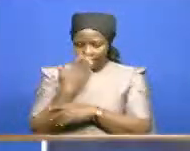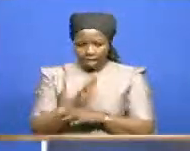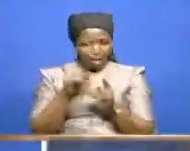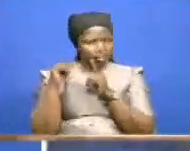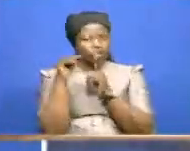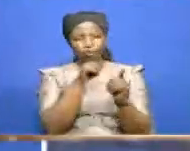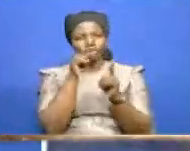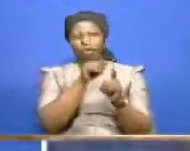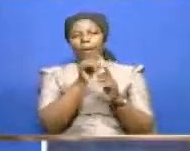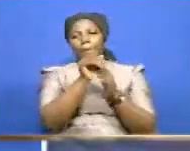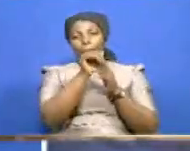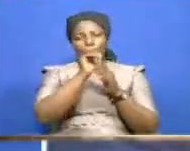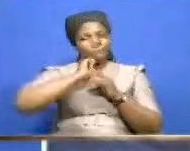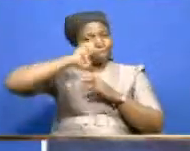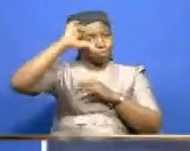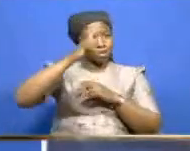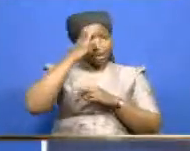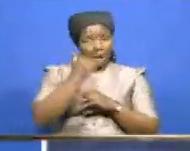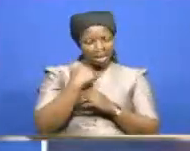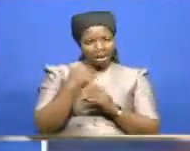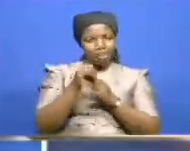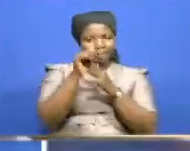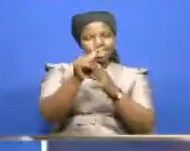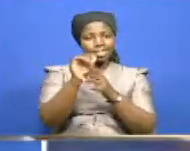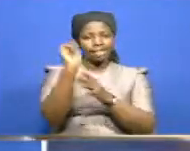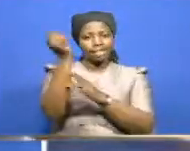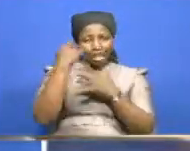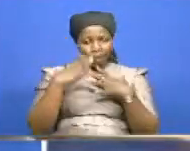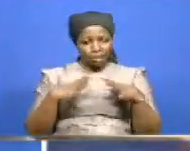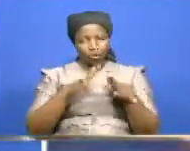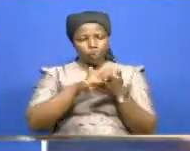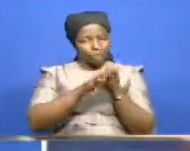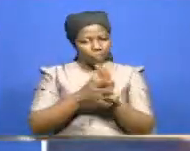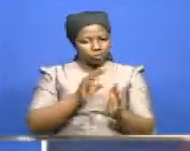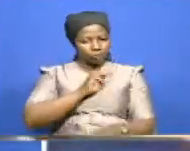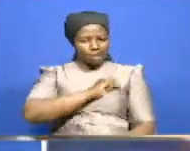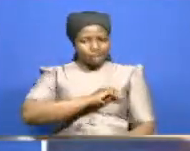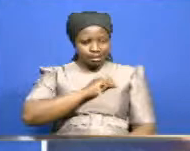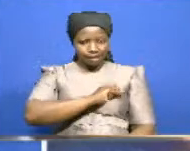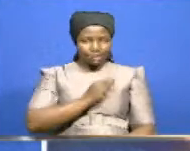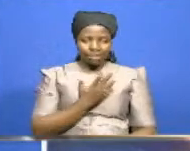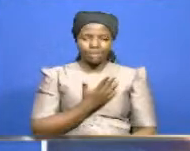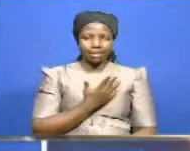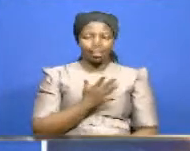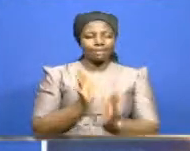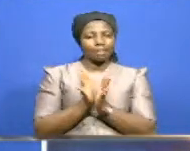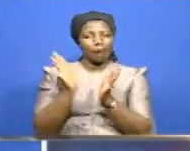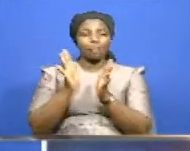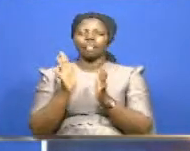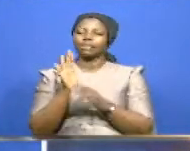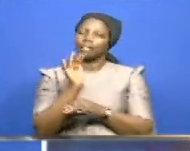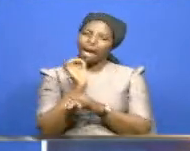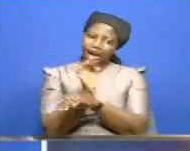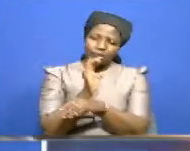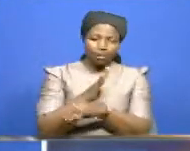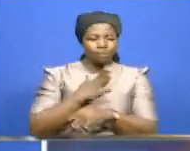leading Kenyans to their graves without mercy. The general public is advised to take containment